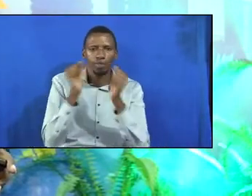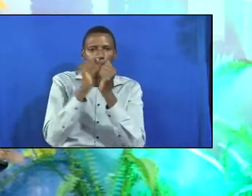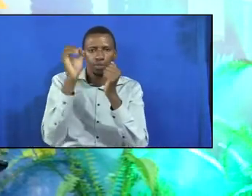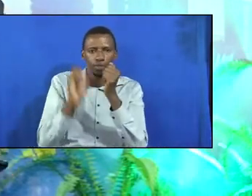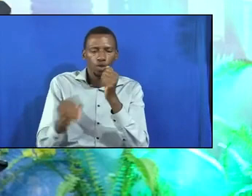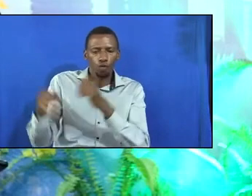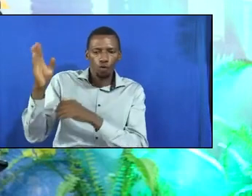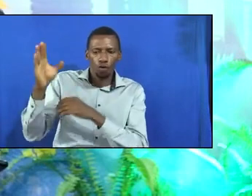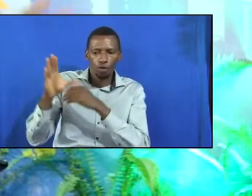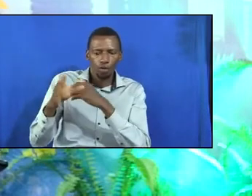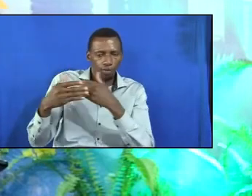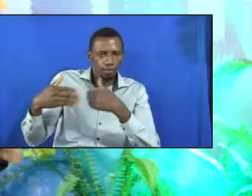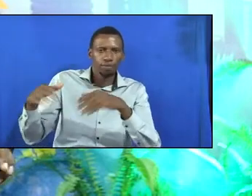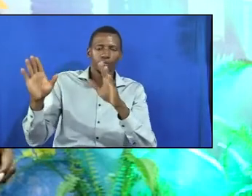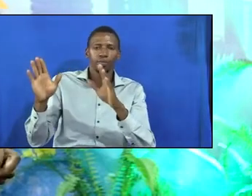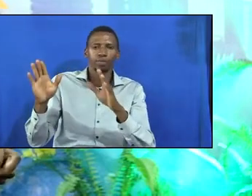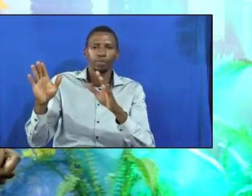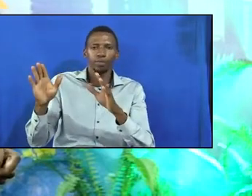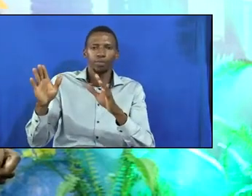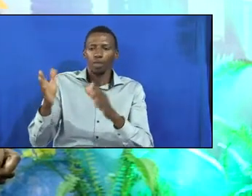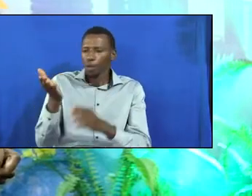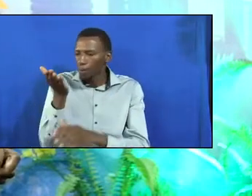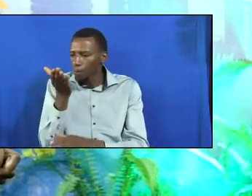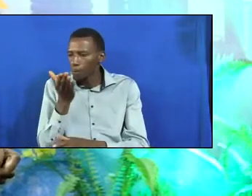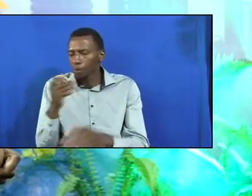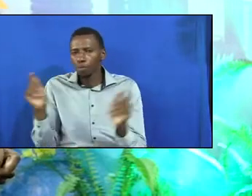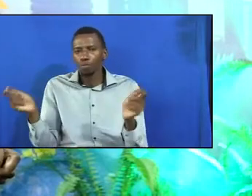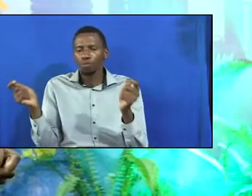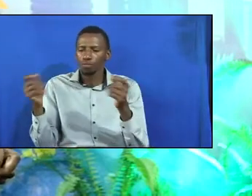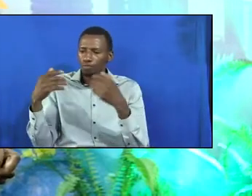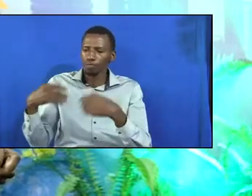Lord, goodbye to breaking the Sabbath of the Lord.